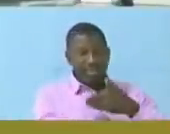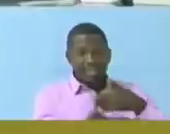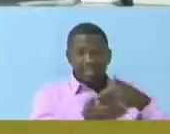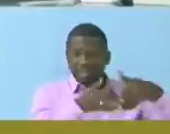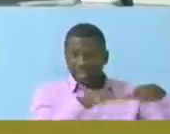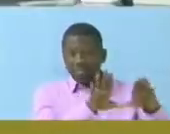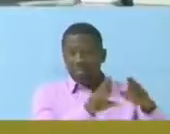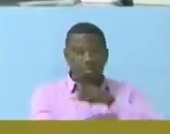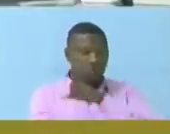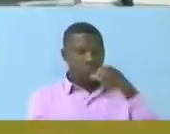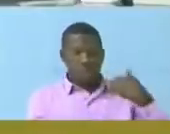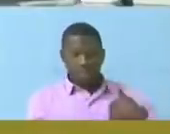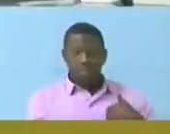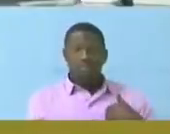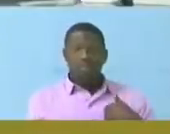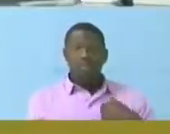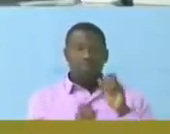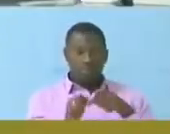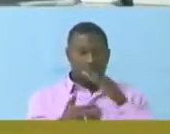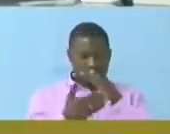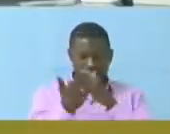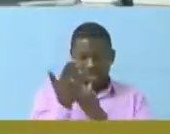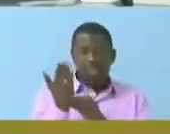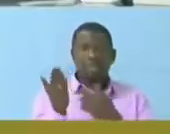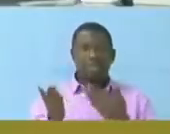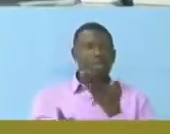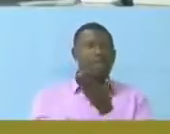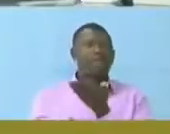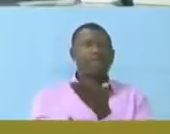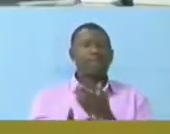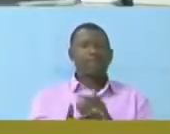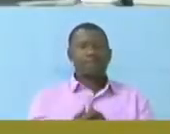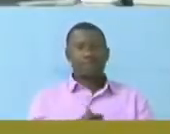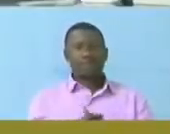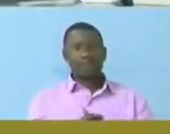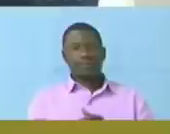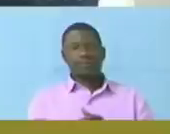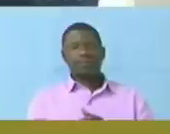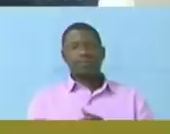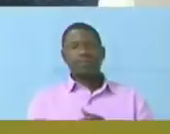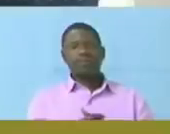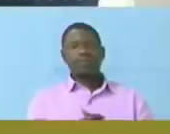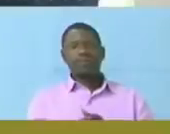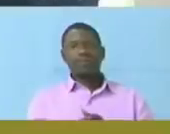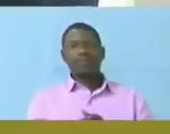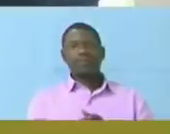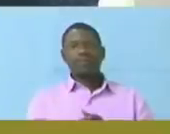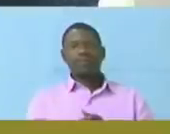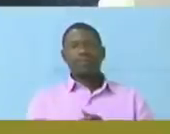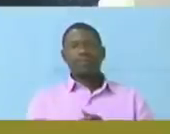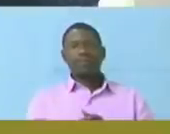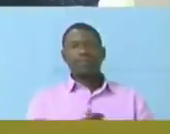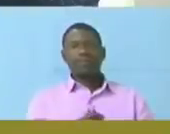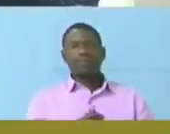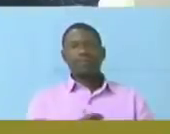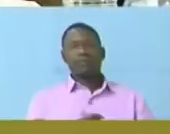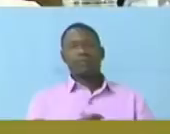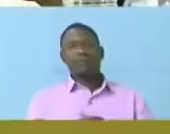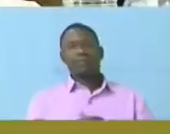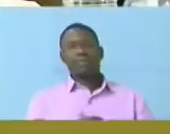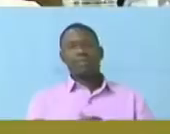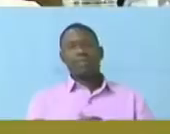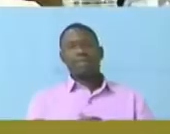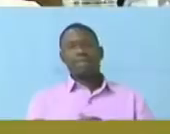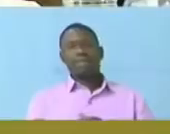kaito membala among koyin mafabata la police korda bato saying. Kato nyin kamala birin kaito nyin nata nyamoto nata nkane. Adun